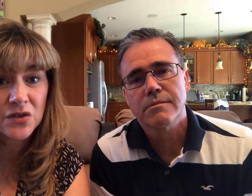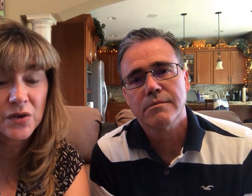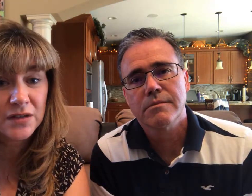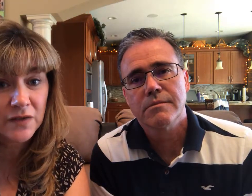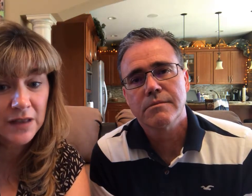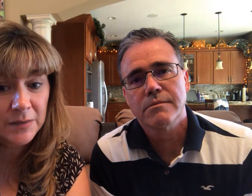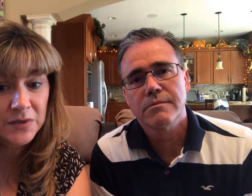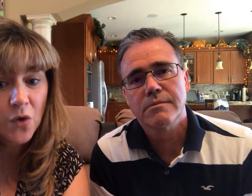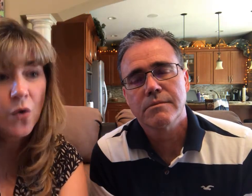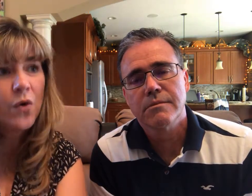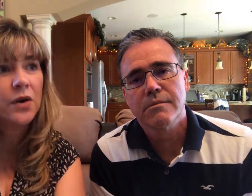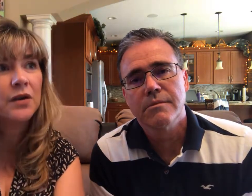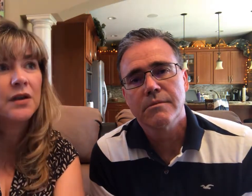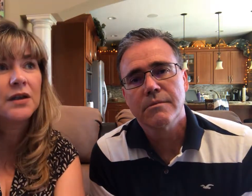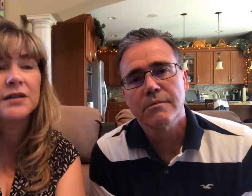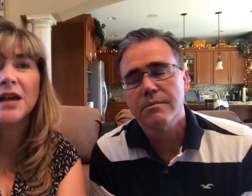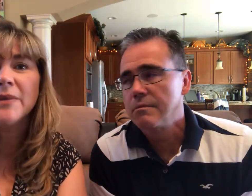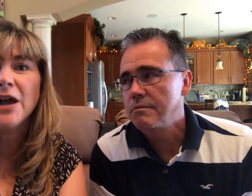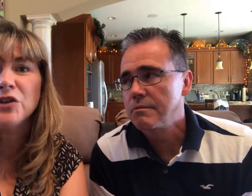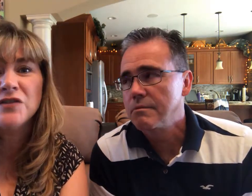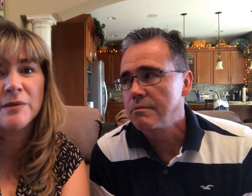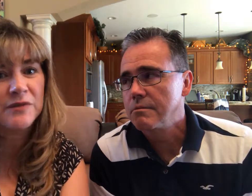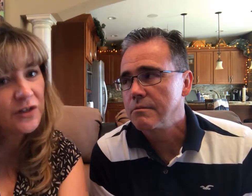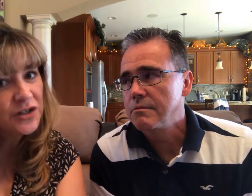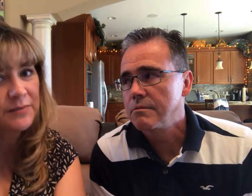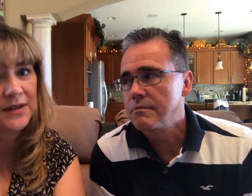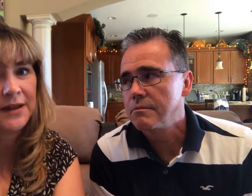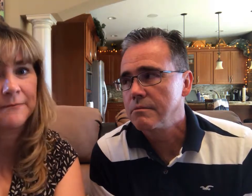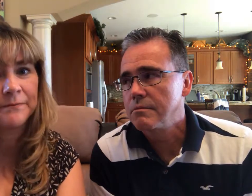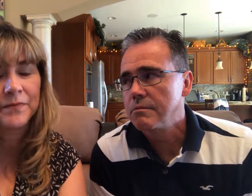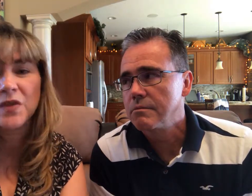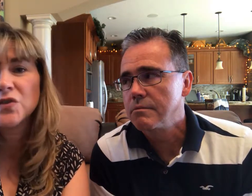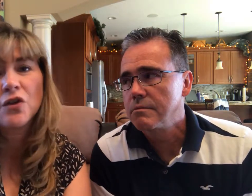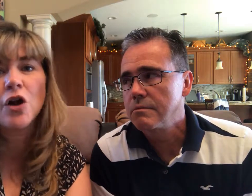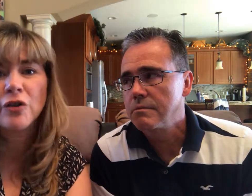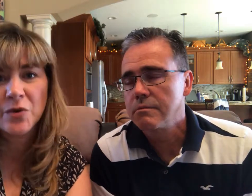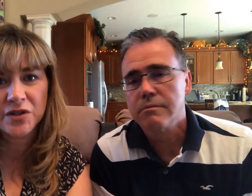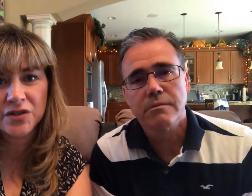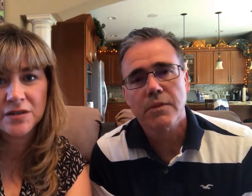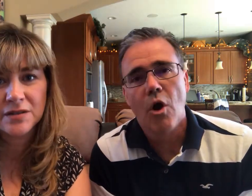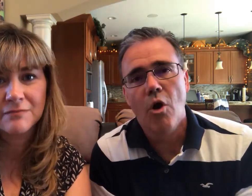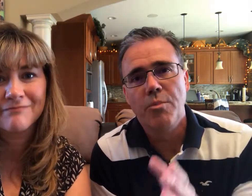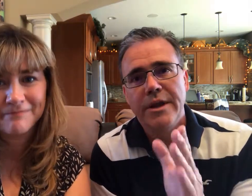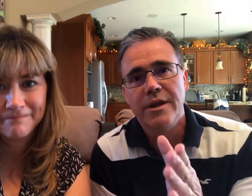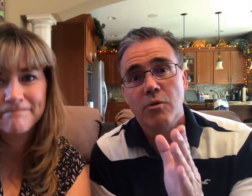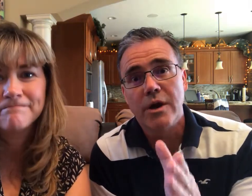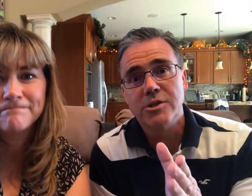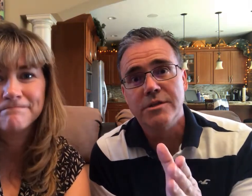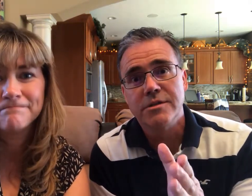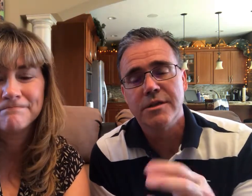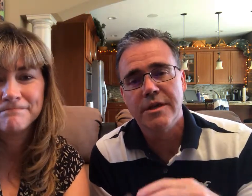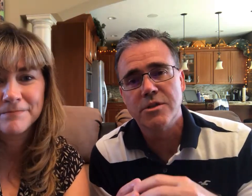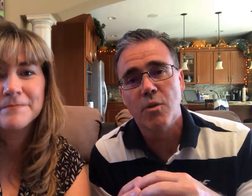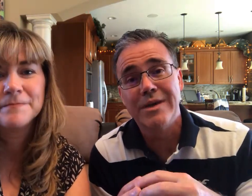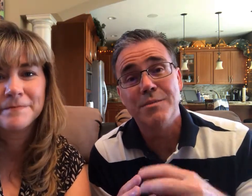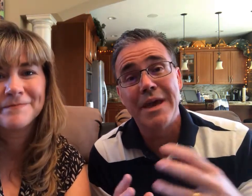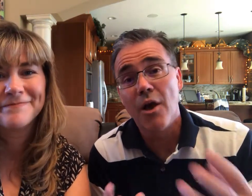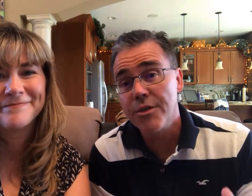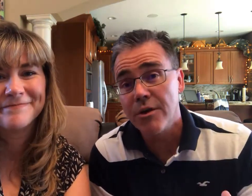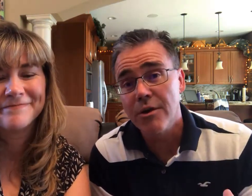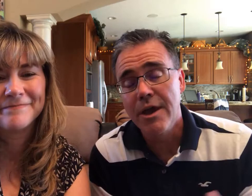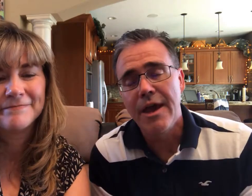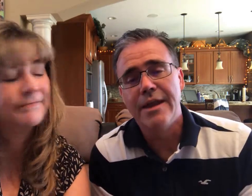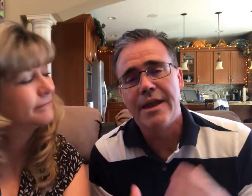skills into and developed. Or tell me how you developed a friendship today. Those are all great questions. Open-ended questions. It's the way